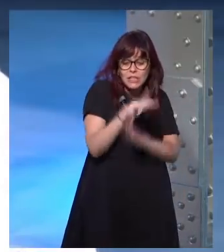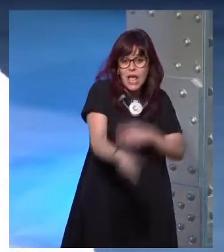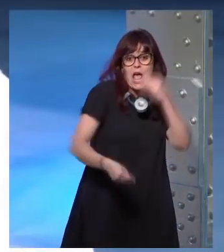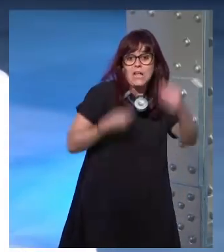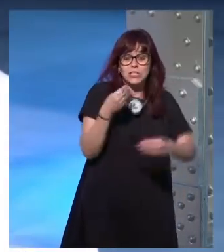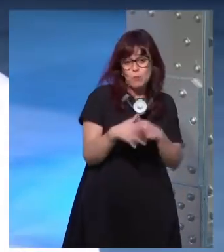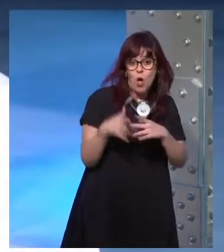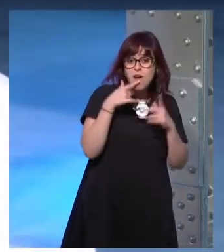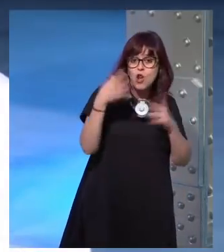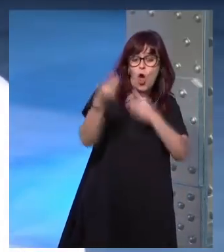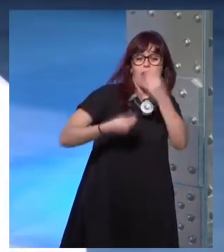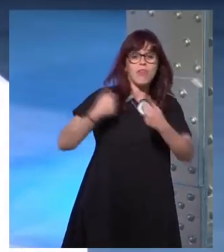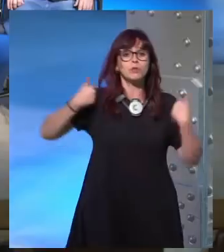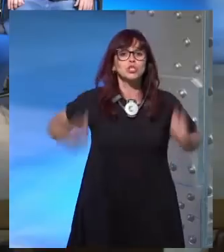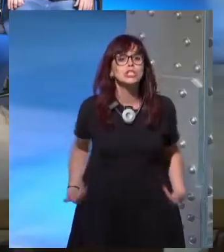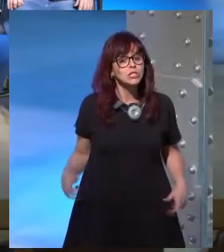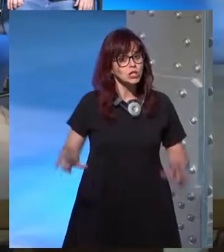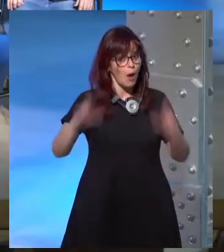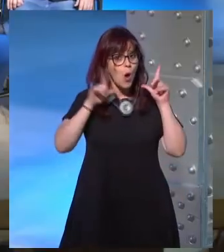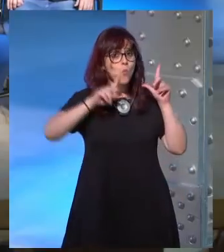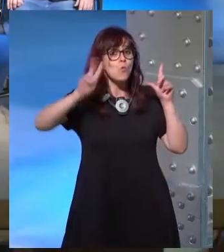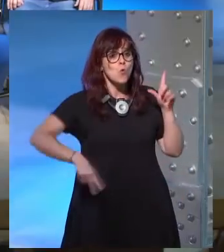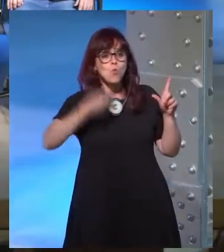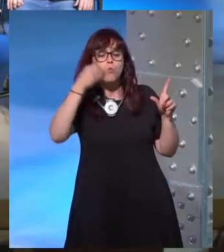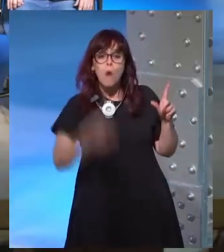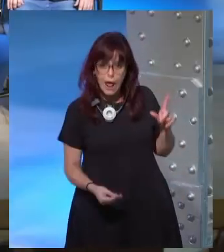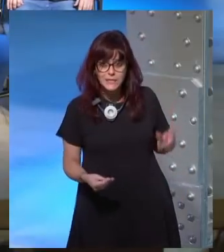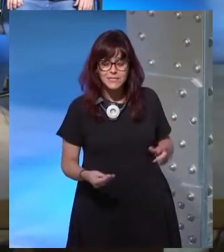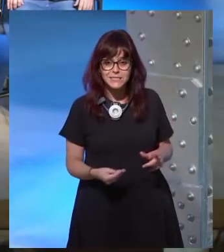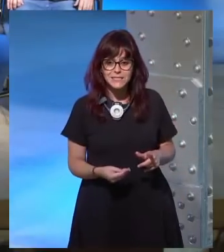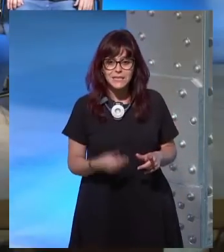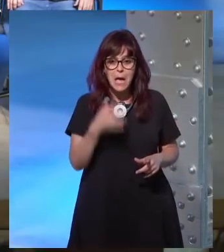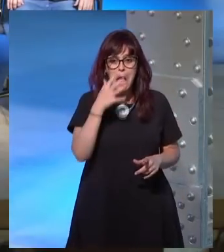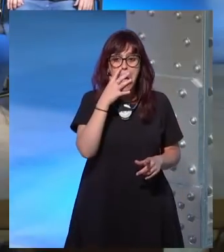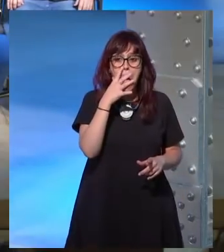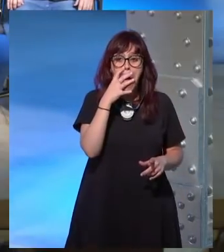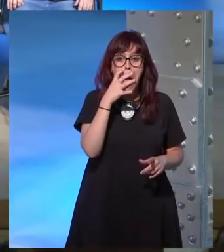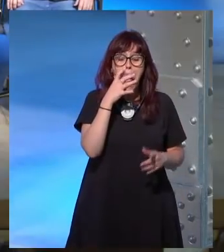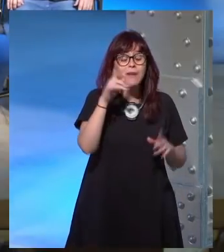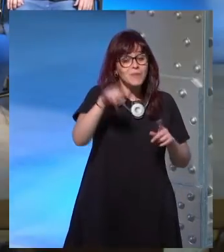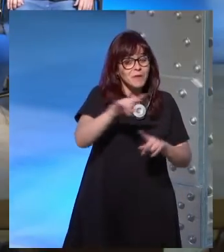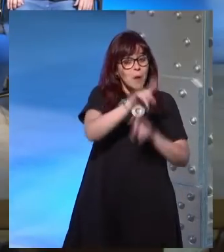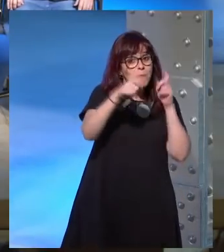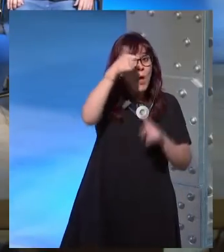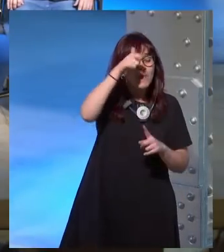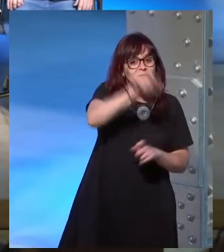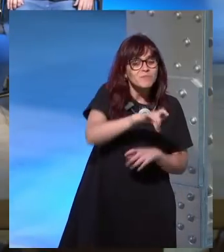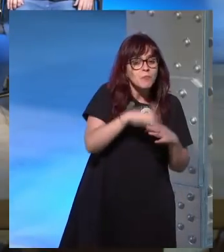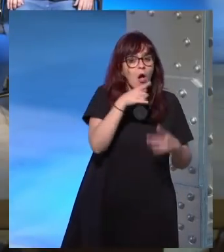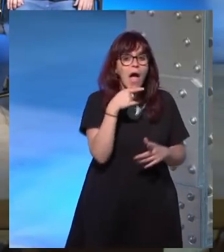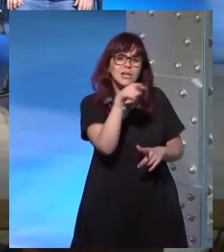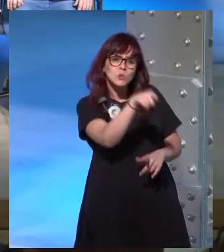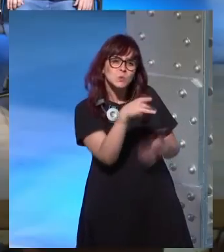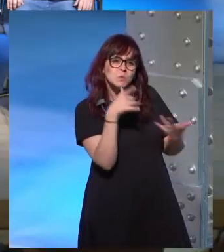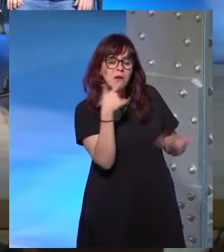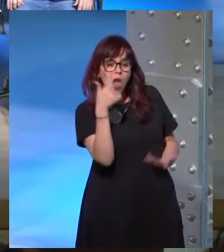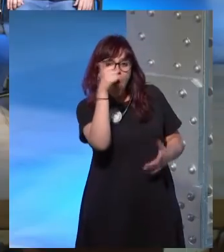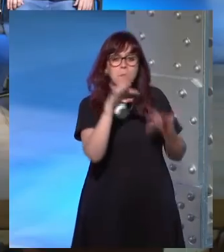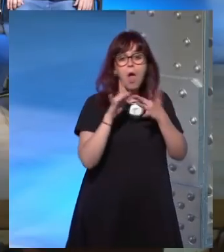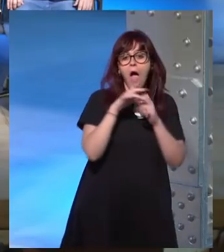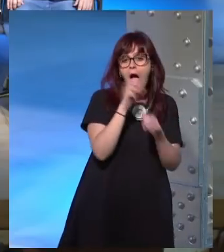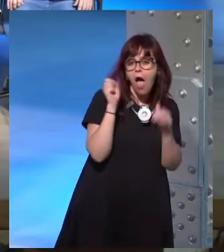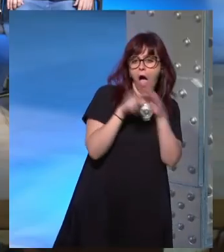good. Yes. So, yo propongo empezar a hacer ese tipo de preguntas a Then we should start asking these questions to